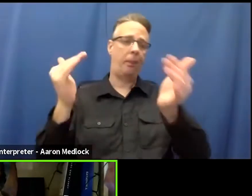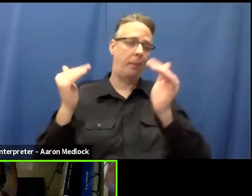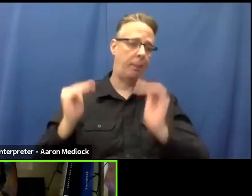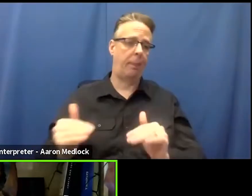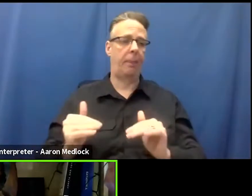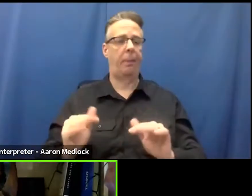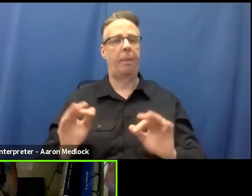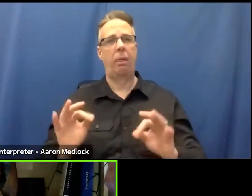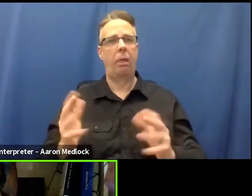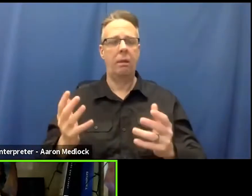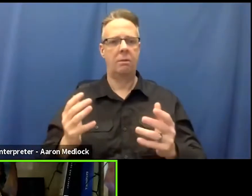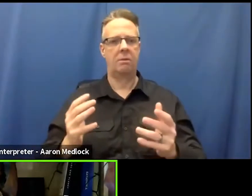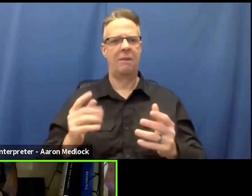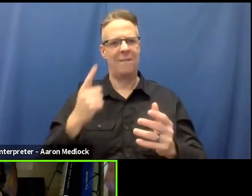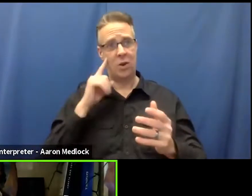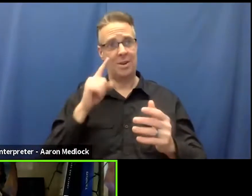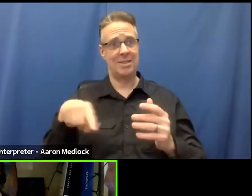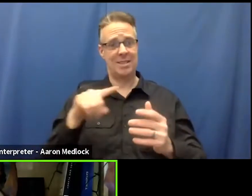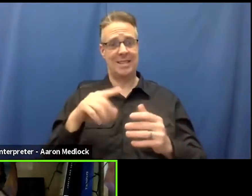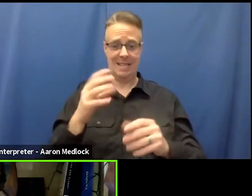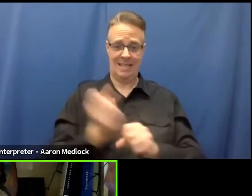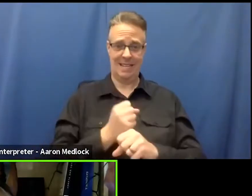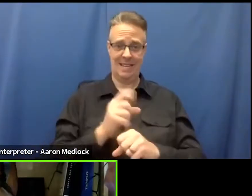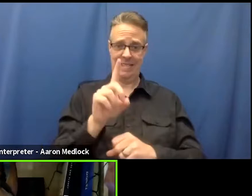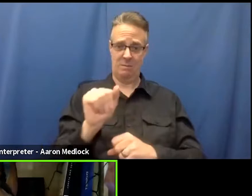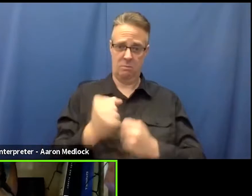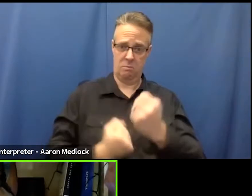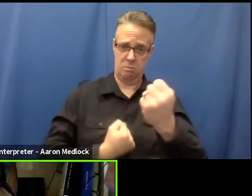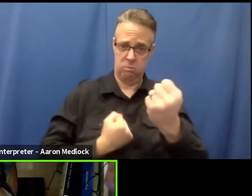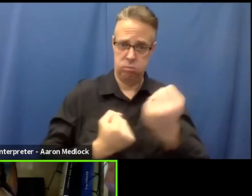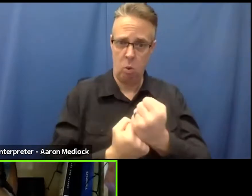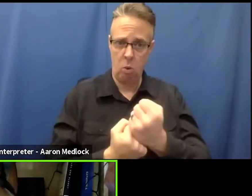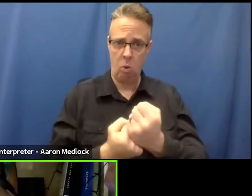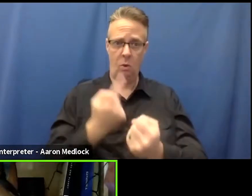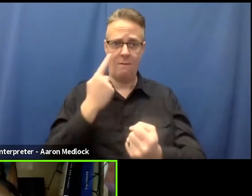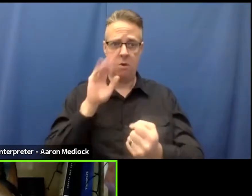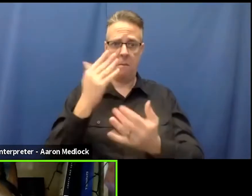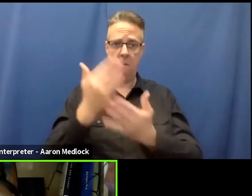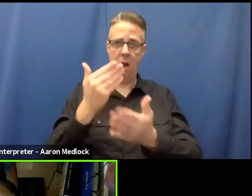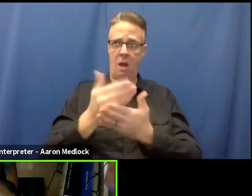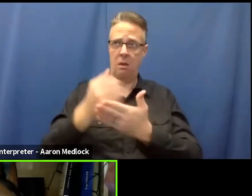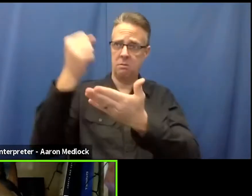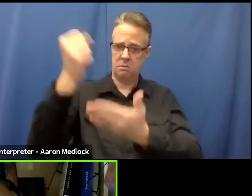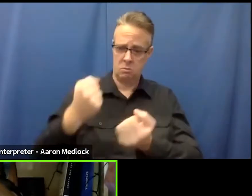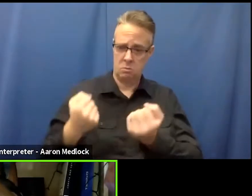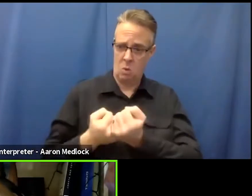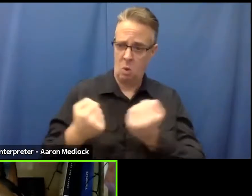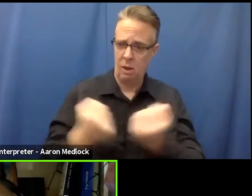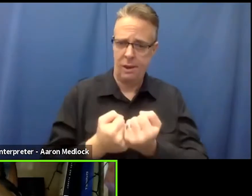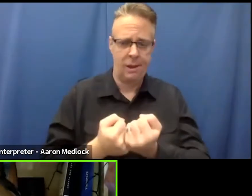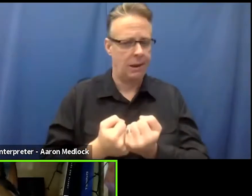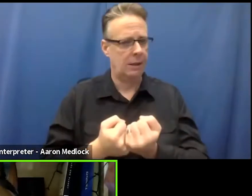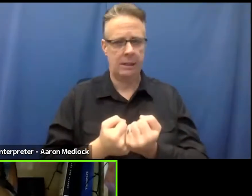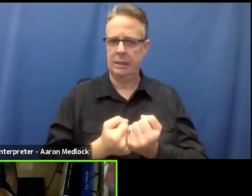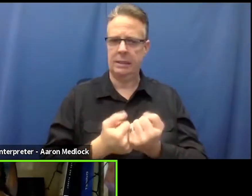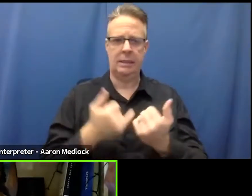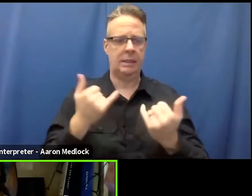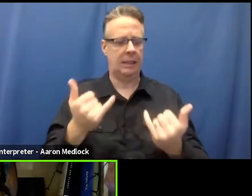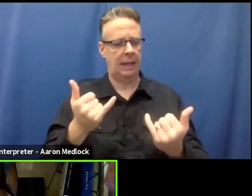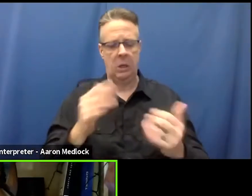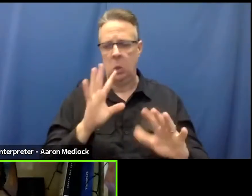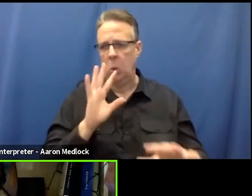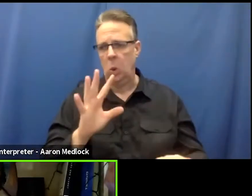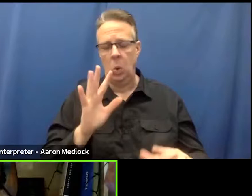And to get disability support, to get that financial support, it is now a very